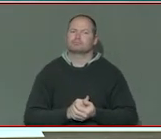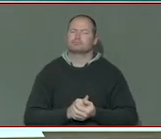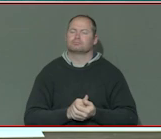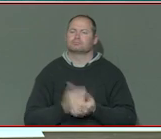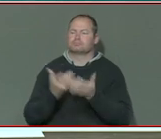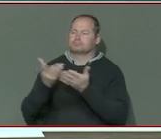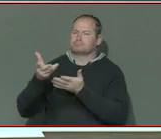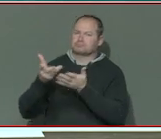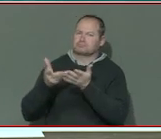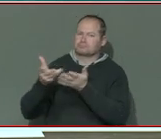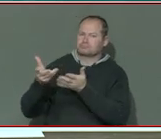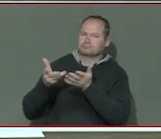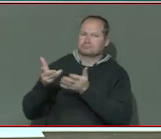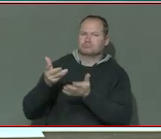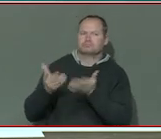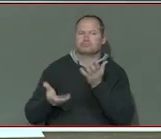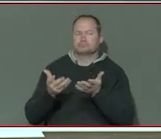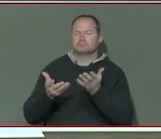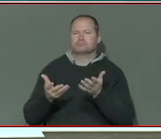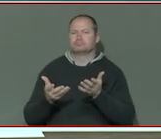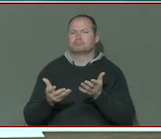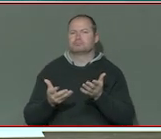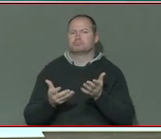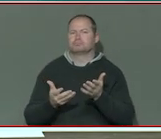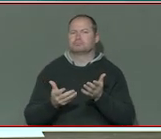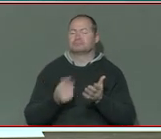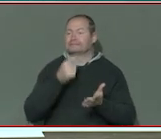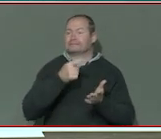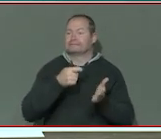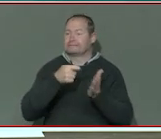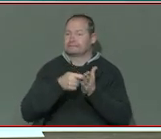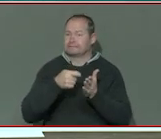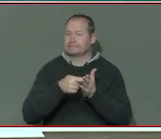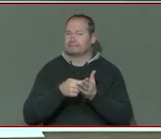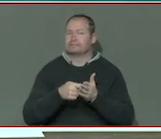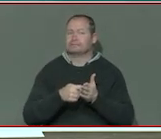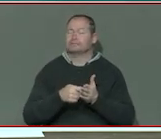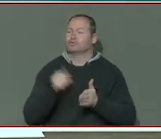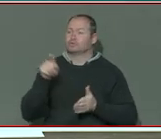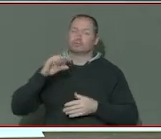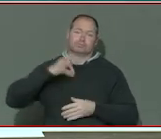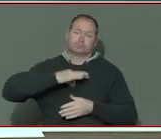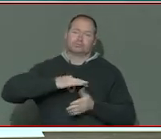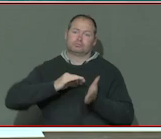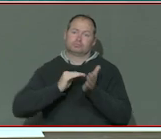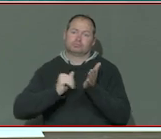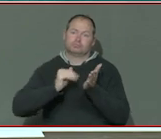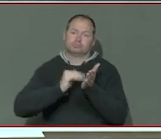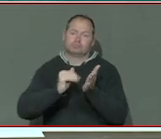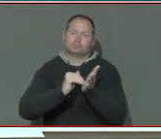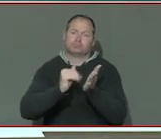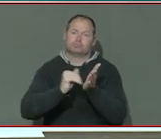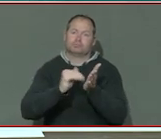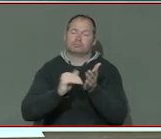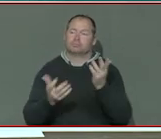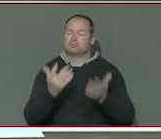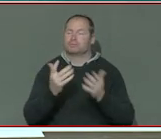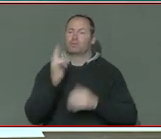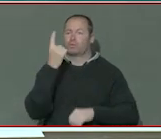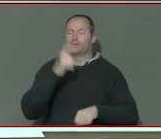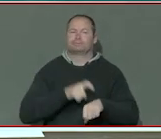negotiate with him that you can maybe subtract that purchases from his salaries over a few months if you think he's a good worker. It was just a once-off